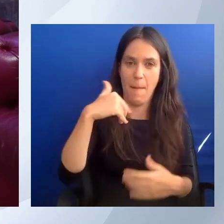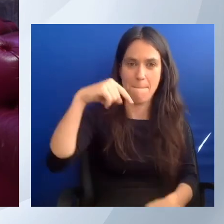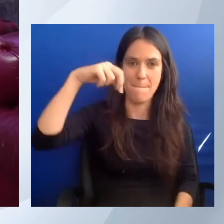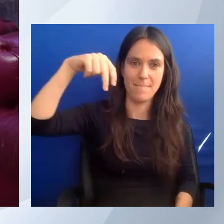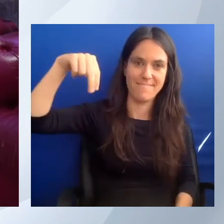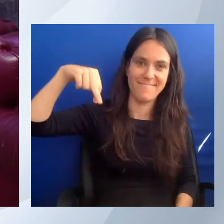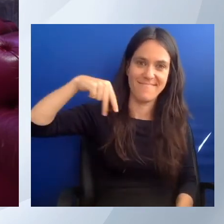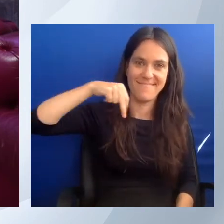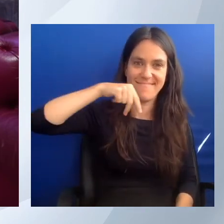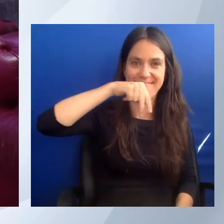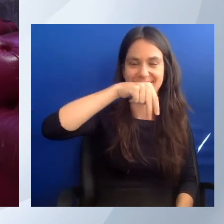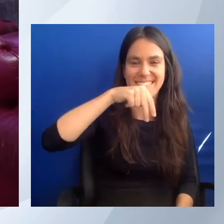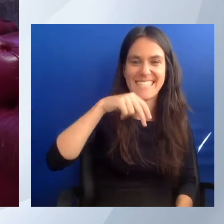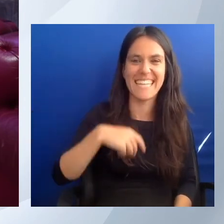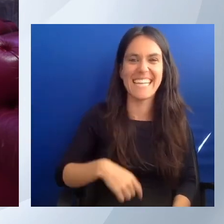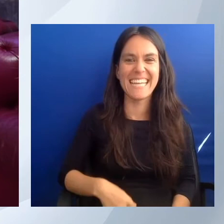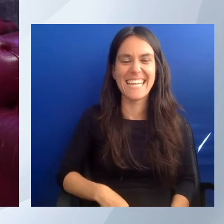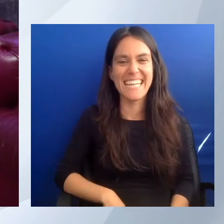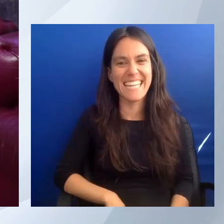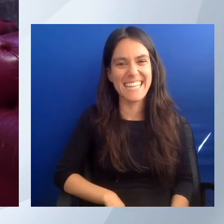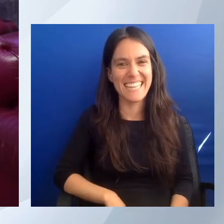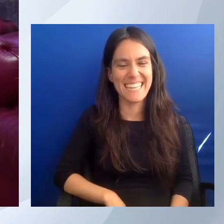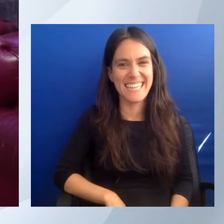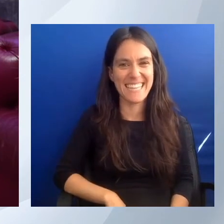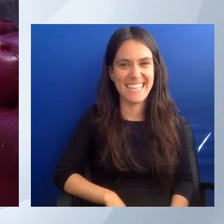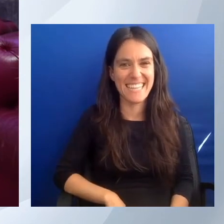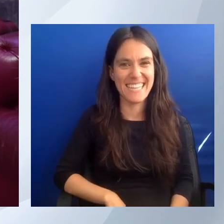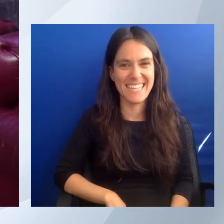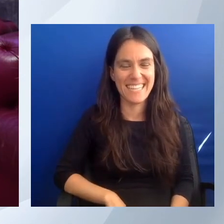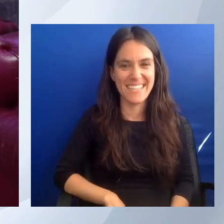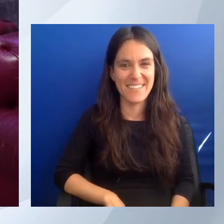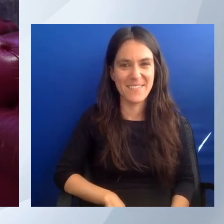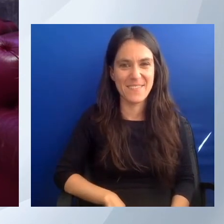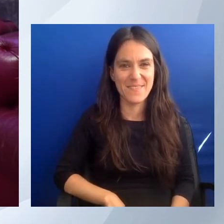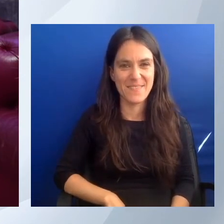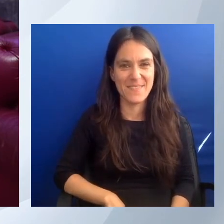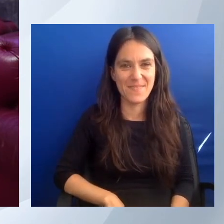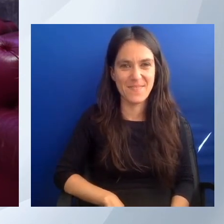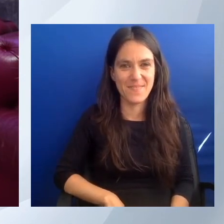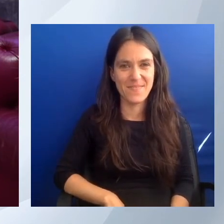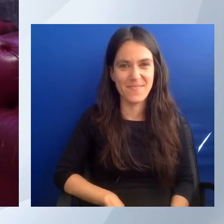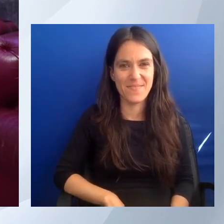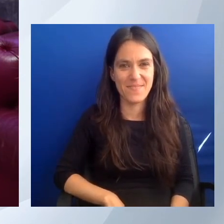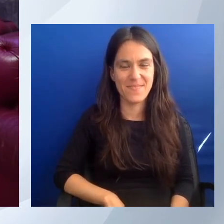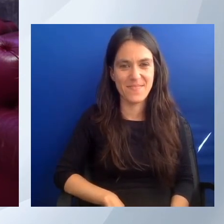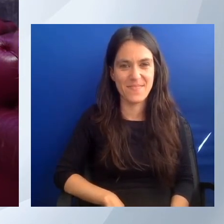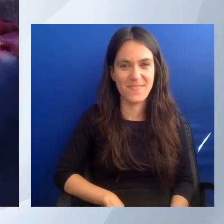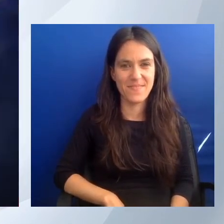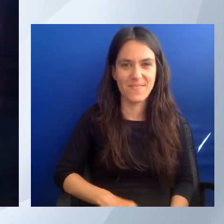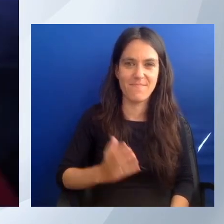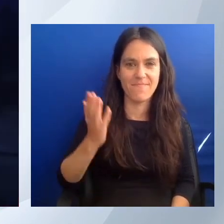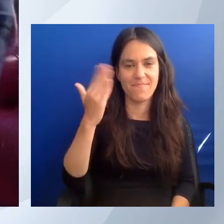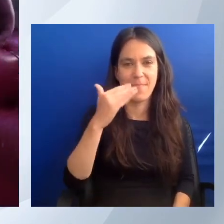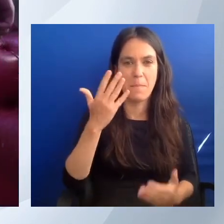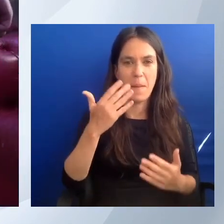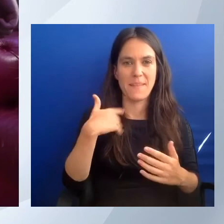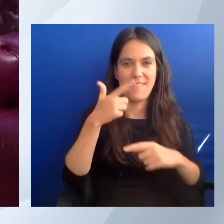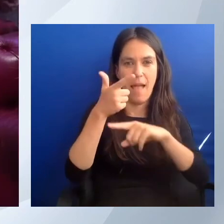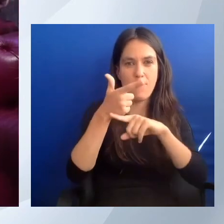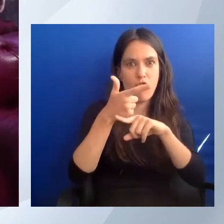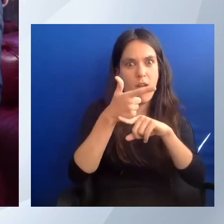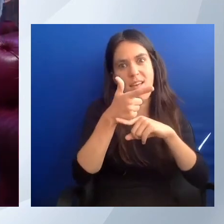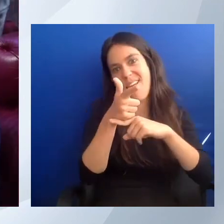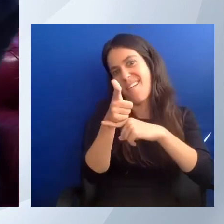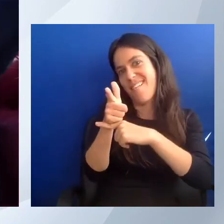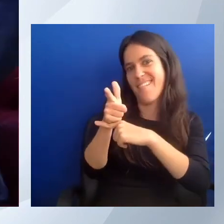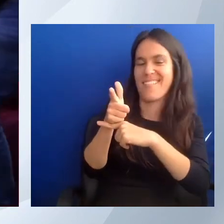gonna pain our producer because he will have to probably turn the camera a little bit to make sure you're